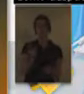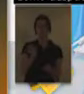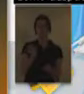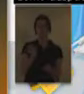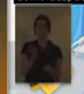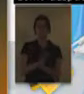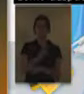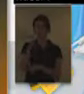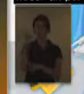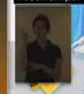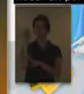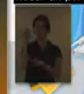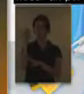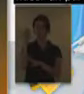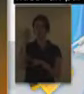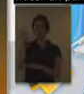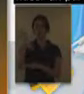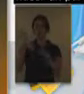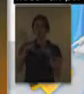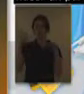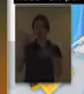I imagine we're going to hear later on